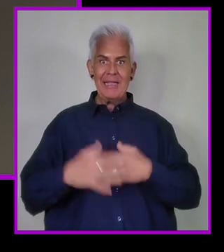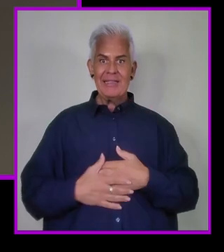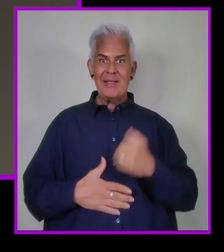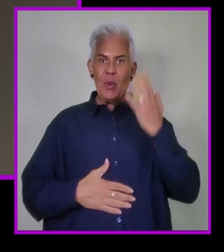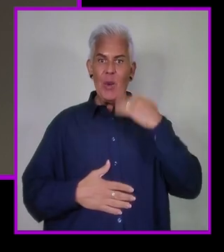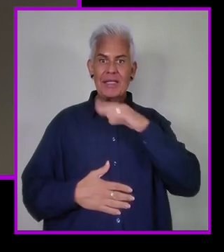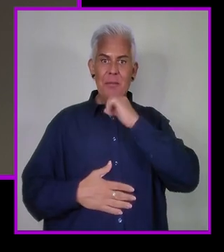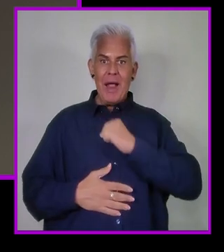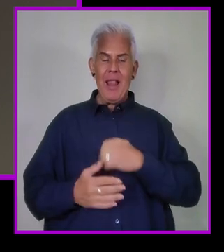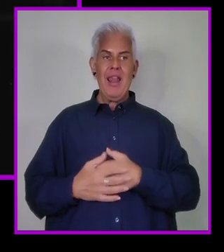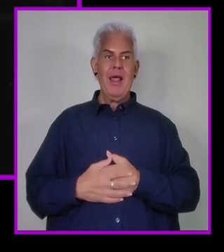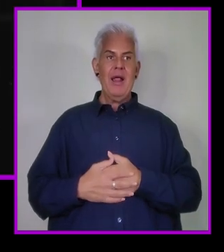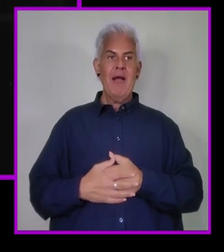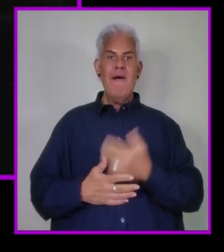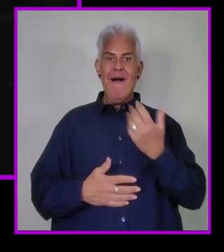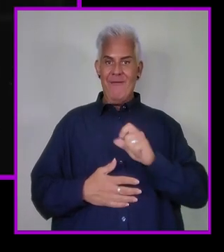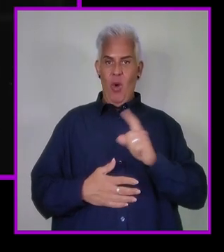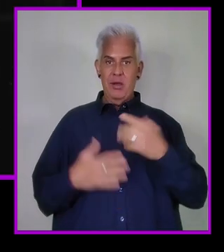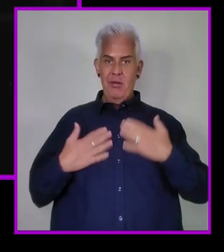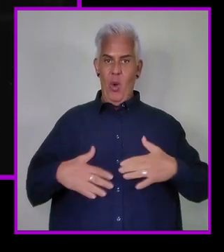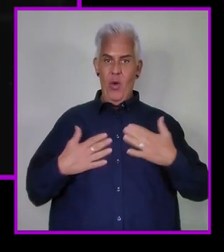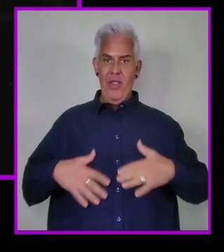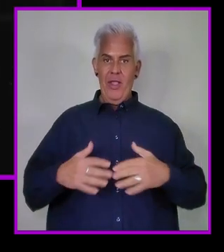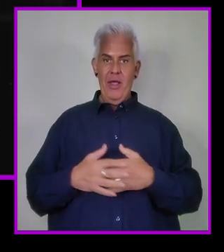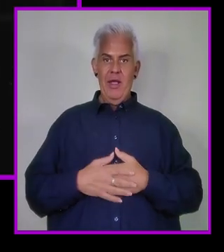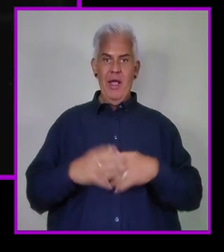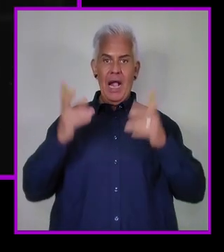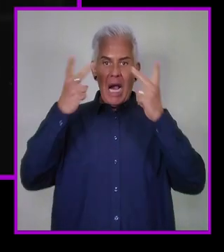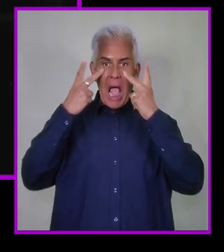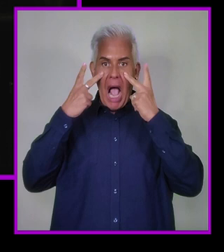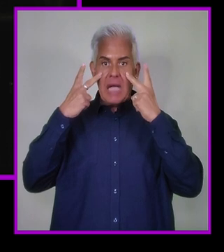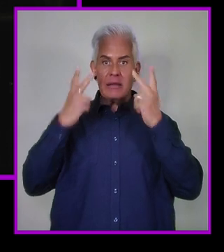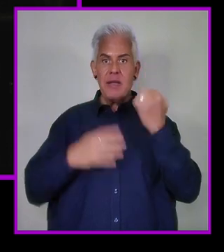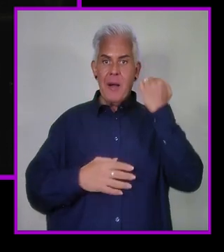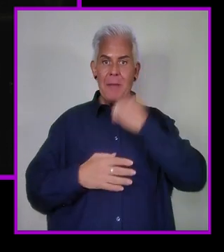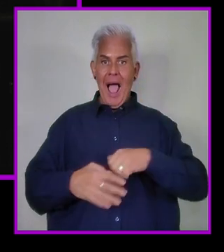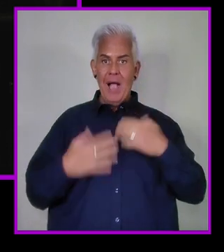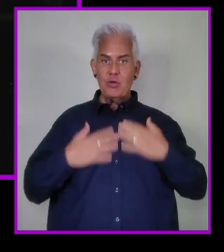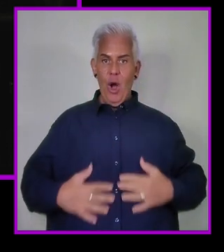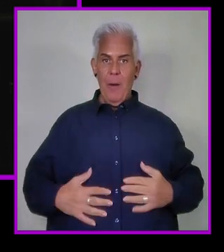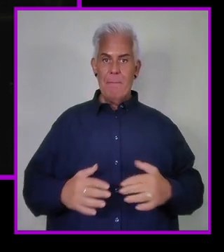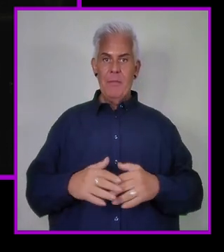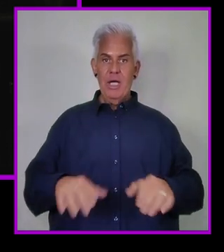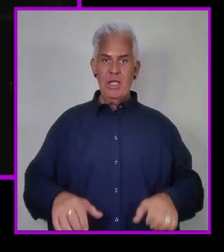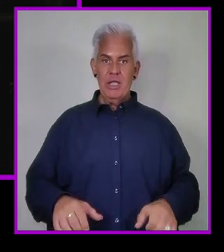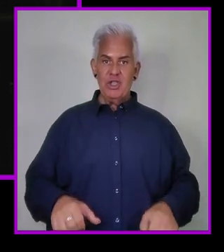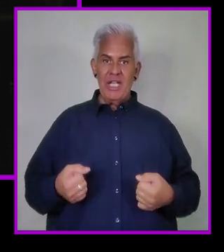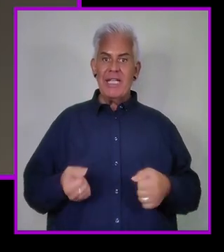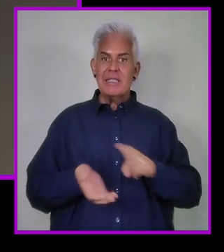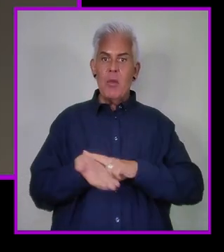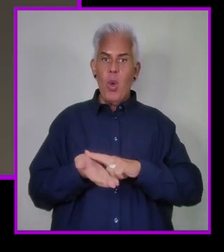white male, wearing glasses, a black top, blue